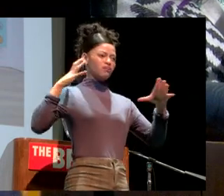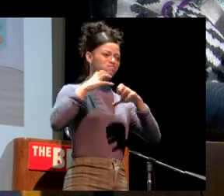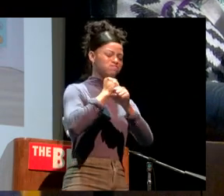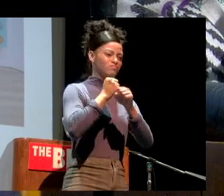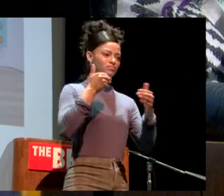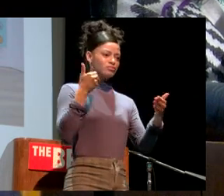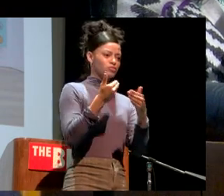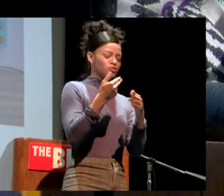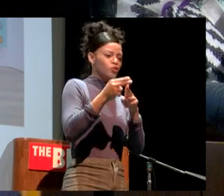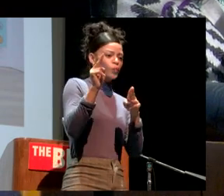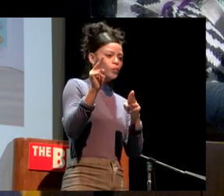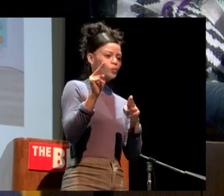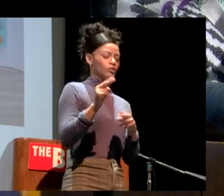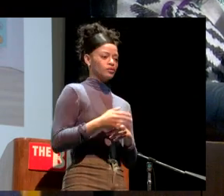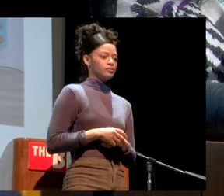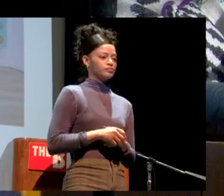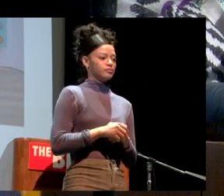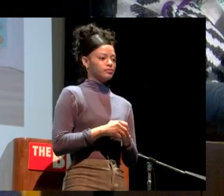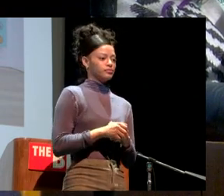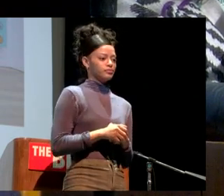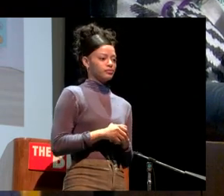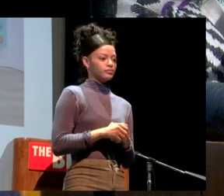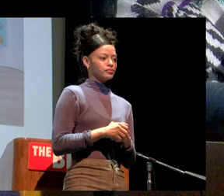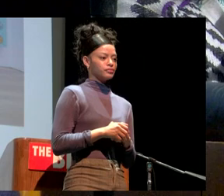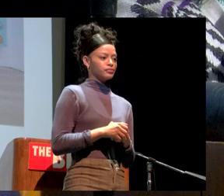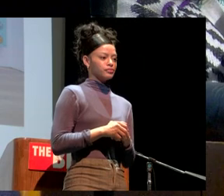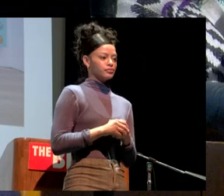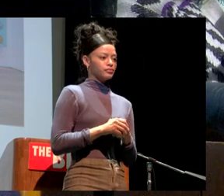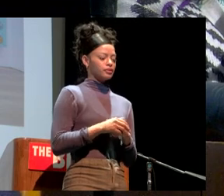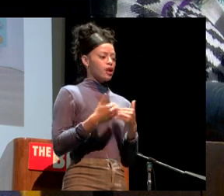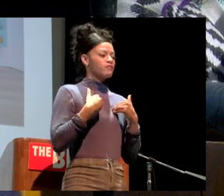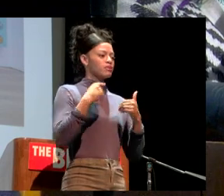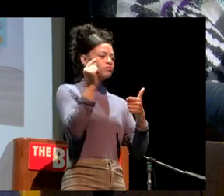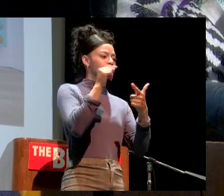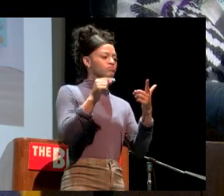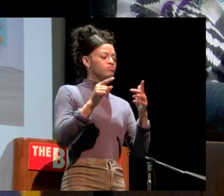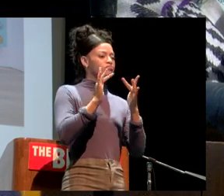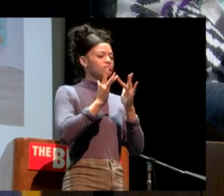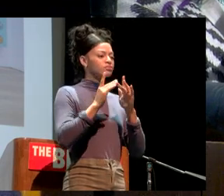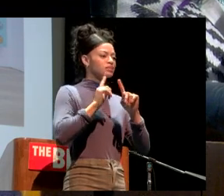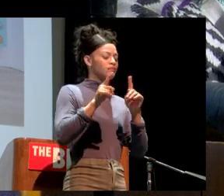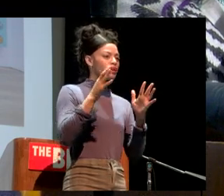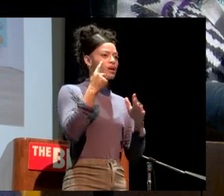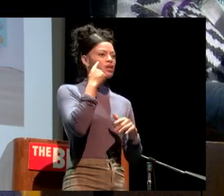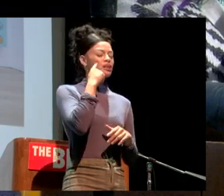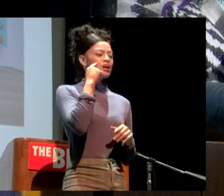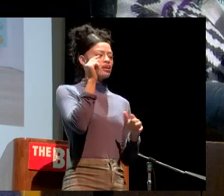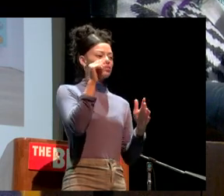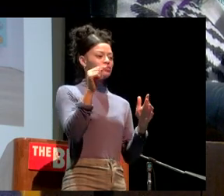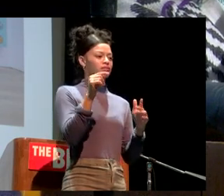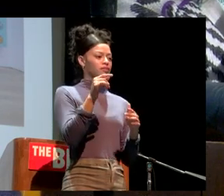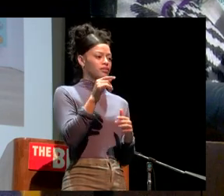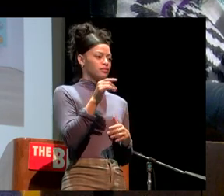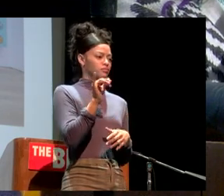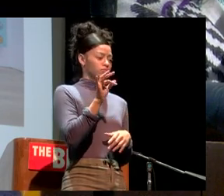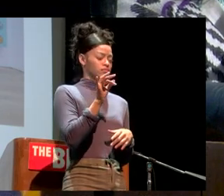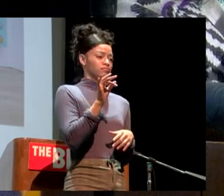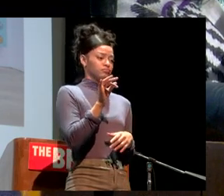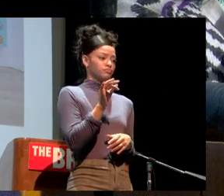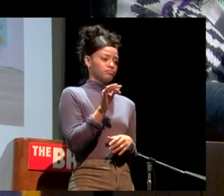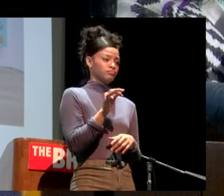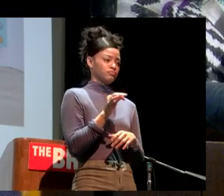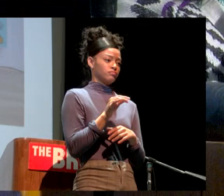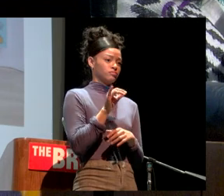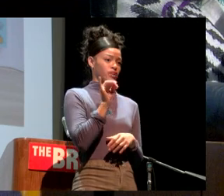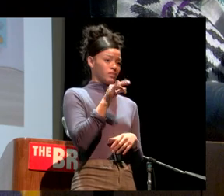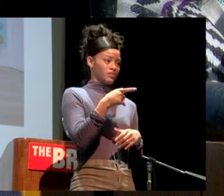And okay, that sounds good. And then, oh, they told me, oh, then it's going to take another year. And then we're talking about Bored Ape